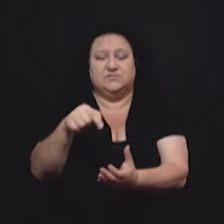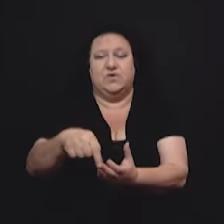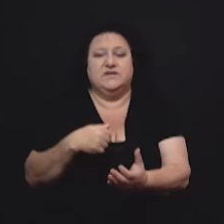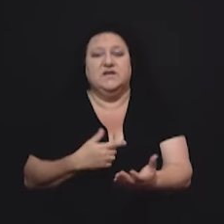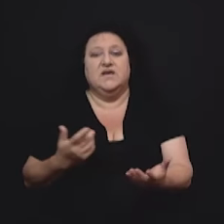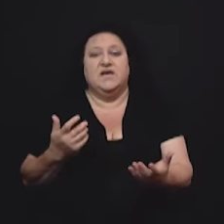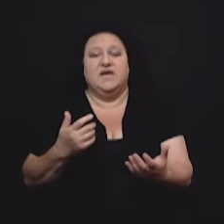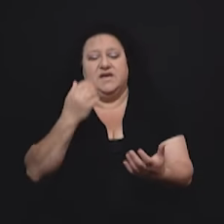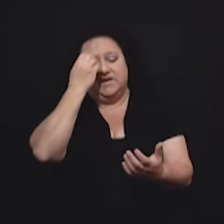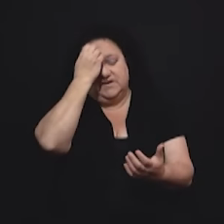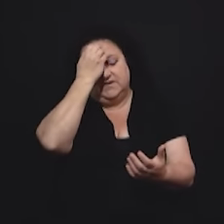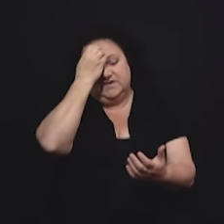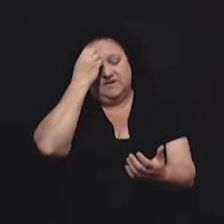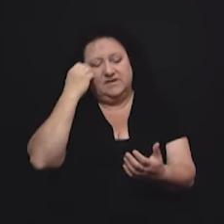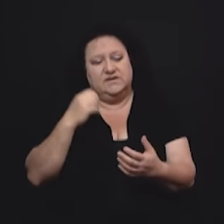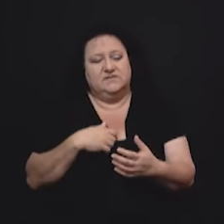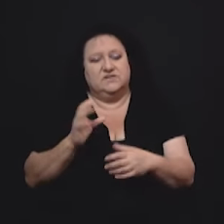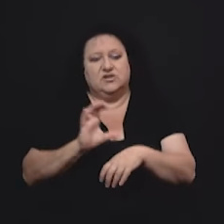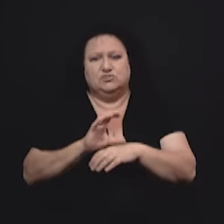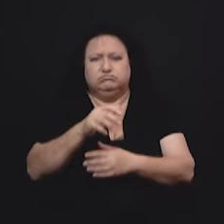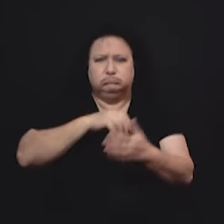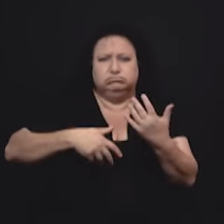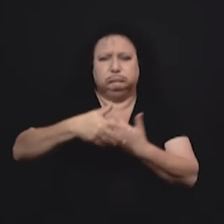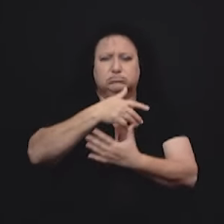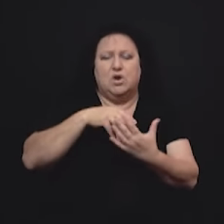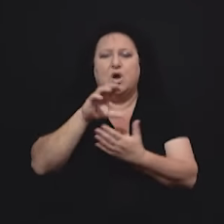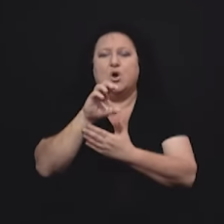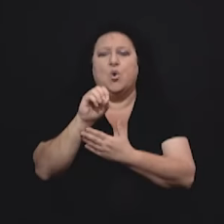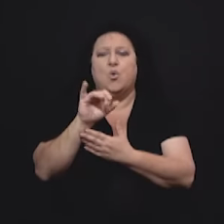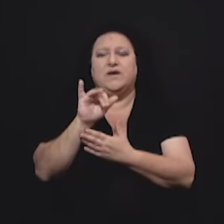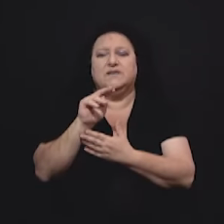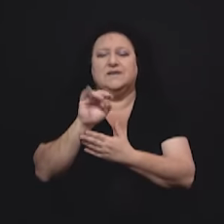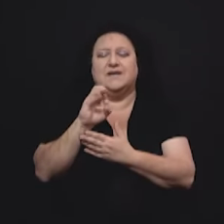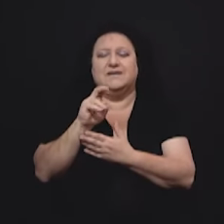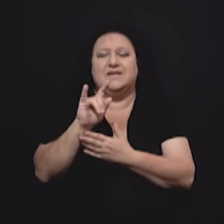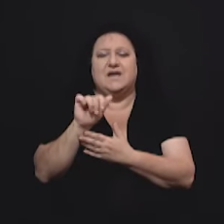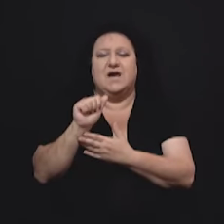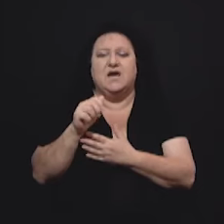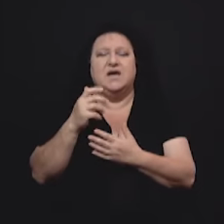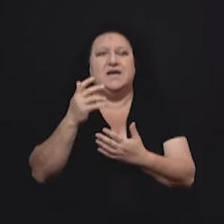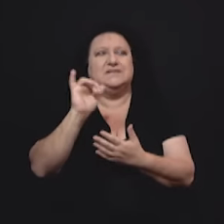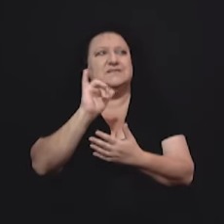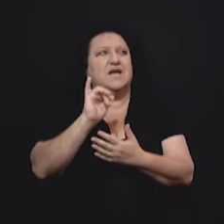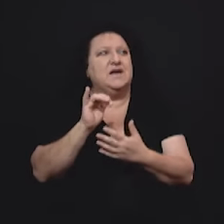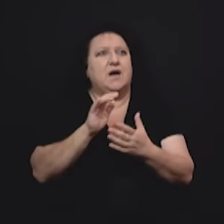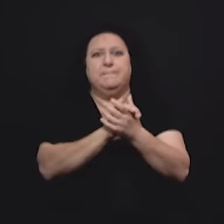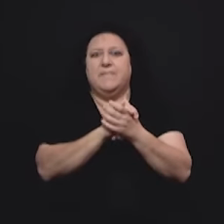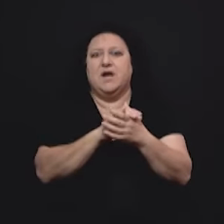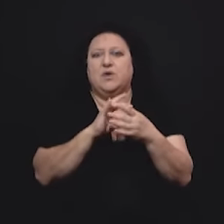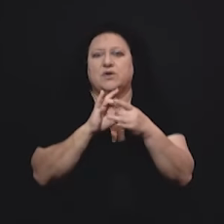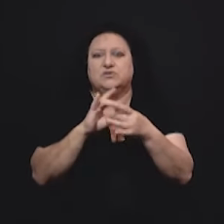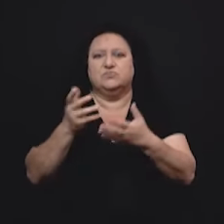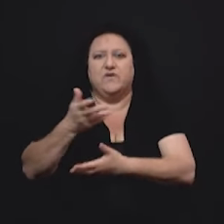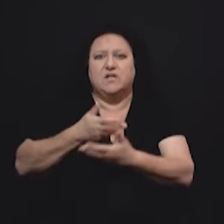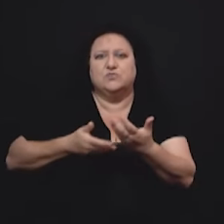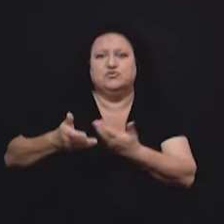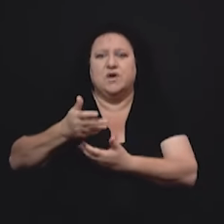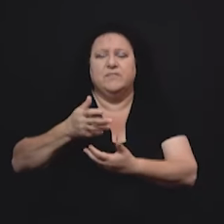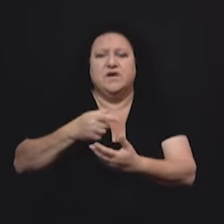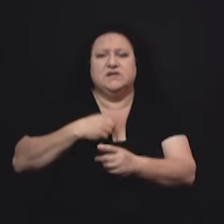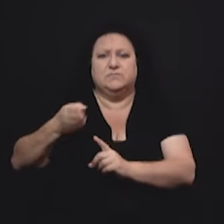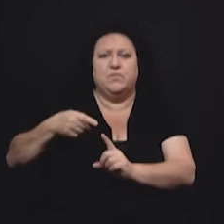koinonia, which is a kind of intimate fellowship that you find in a marriage. It's a fellowship with a purpose. It's not simply enjoying